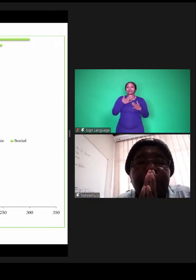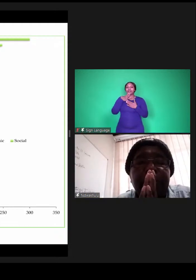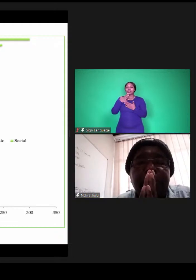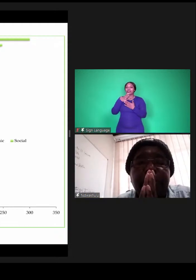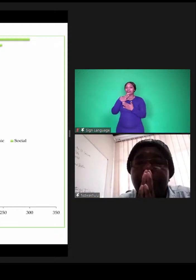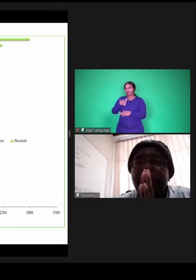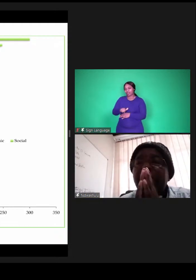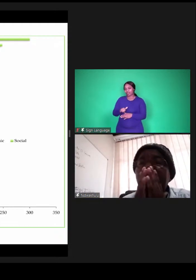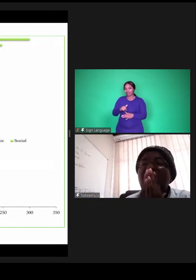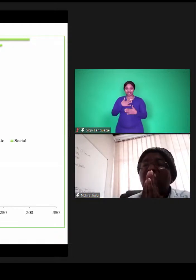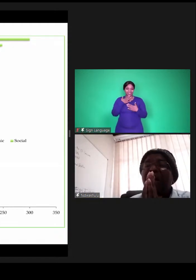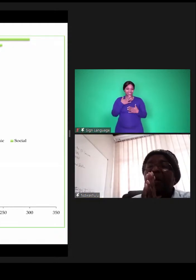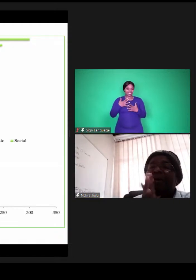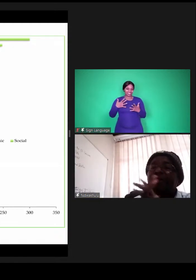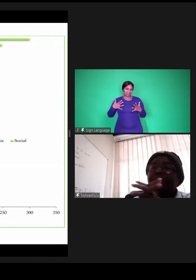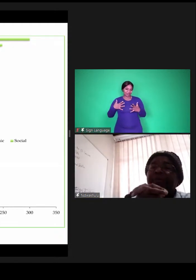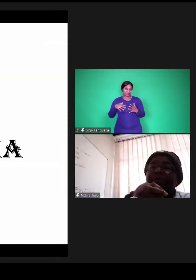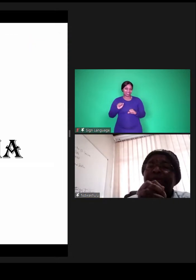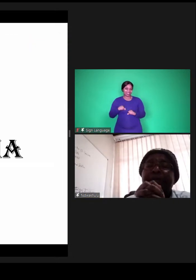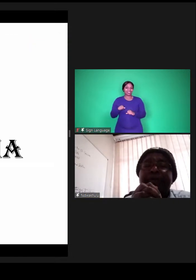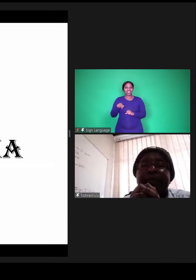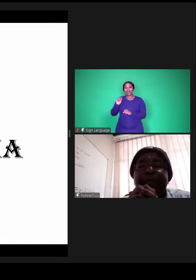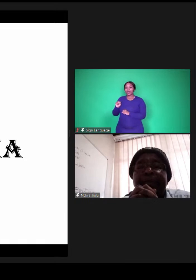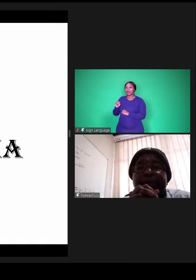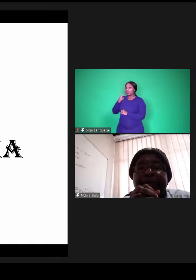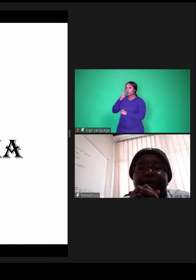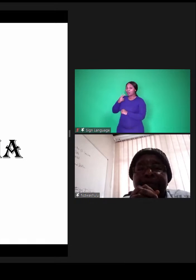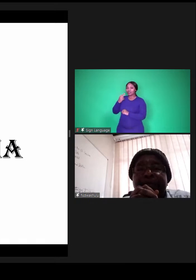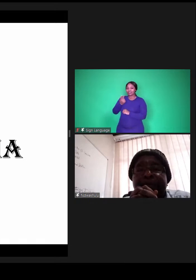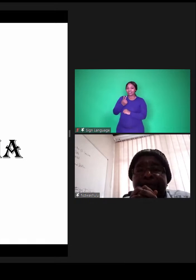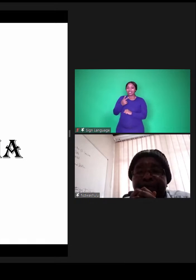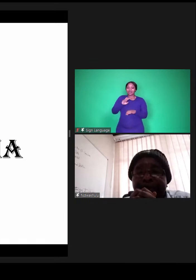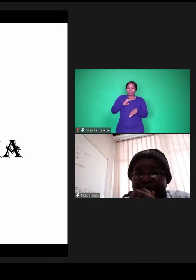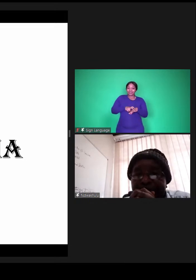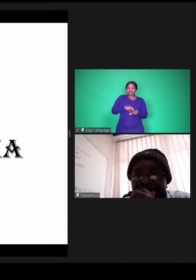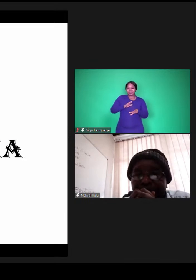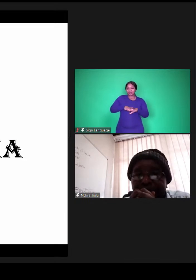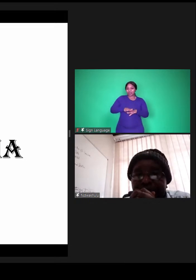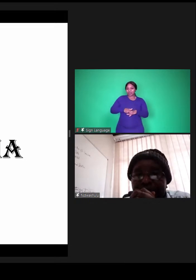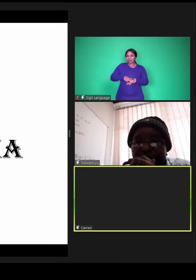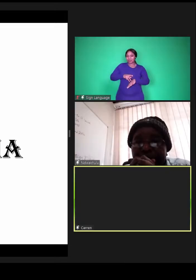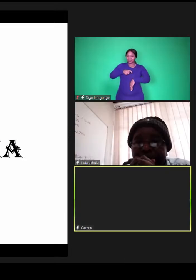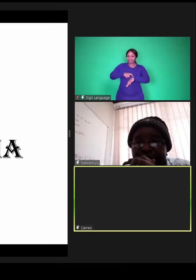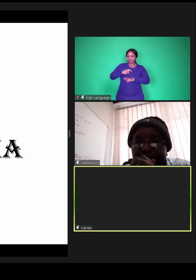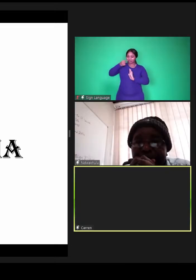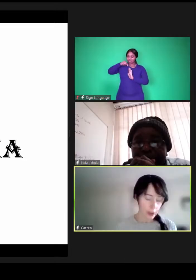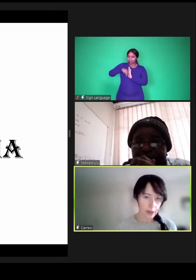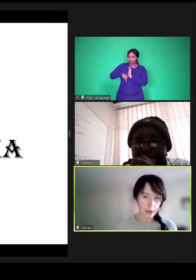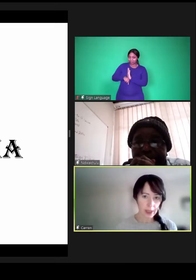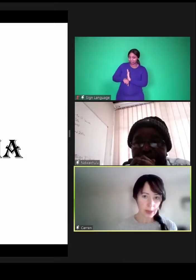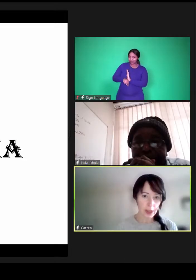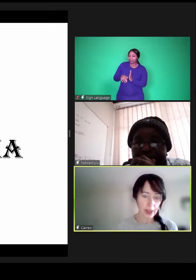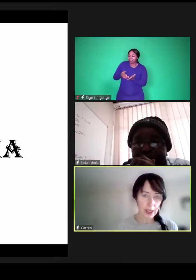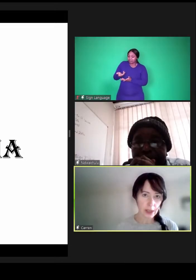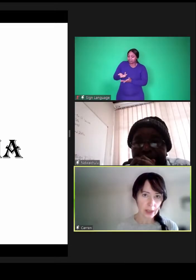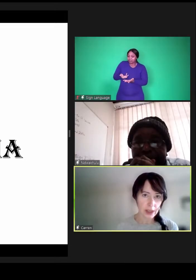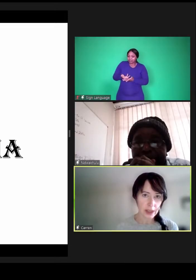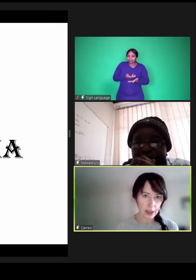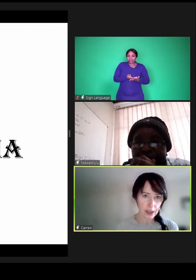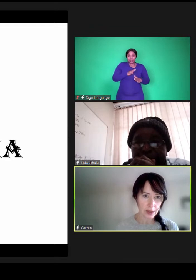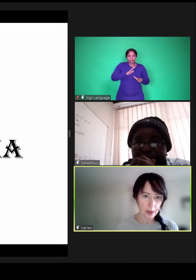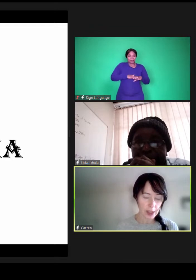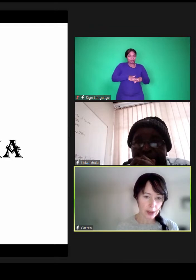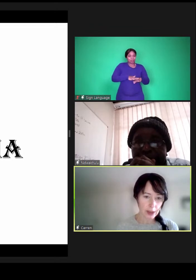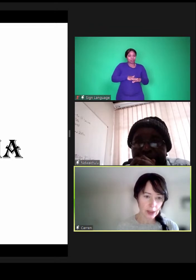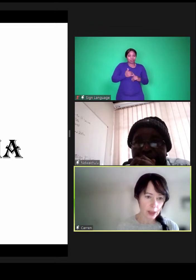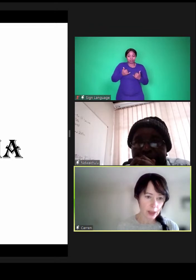so much, Ndwakulu, and it looks like we really need a lot more time dedicated to these conversations. We've come to the end of our